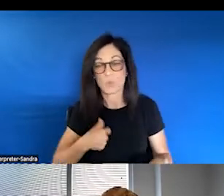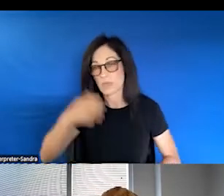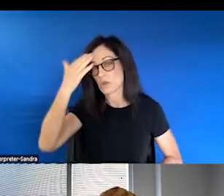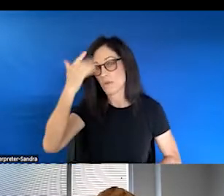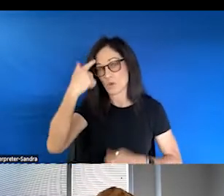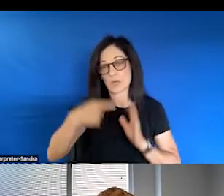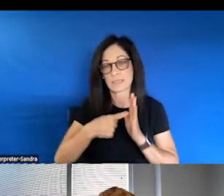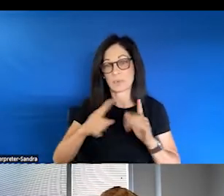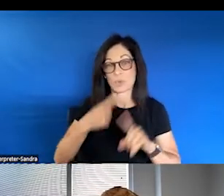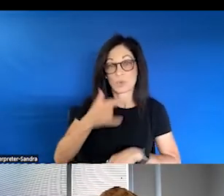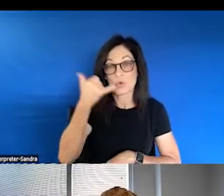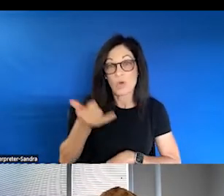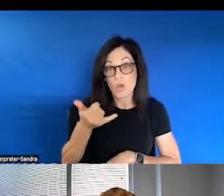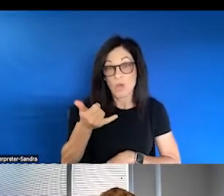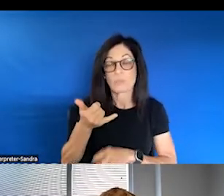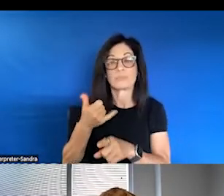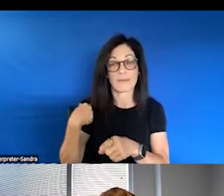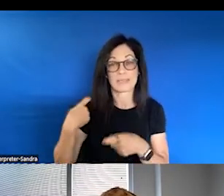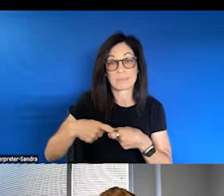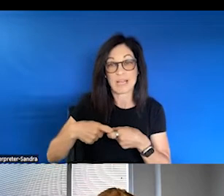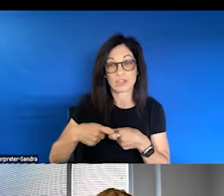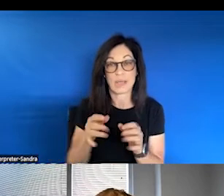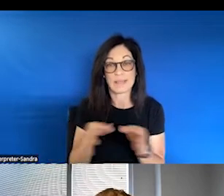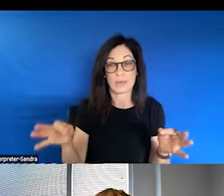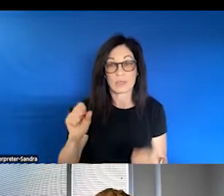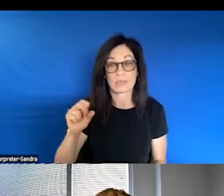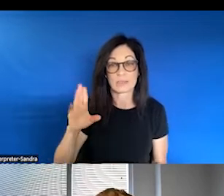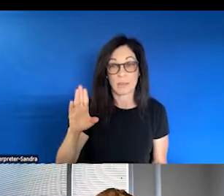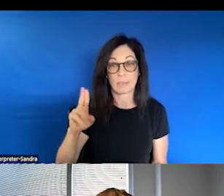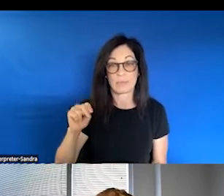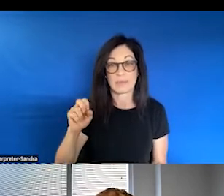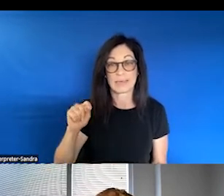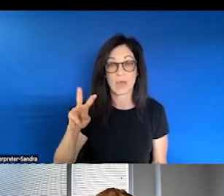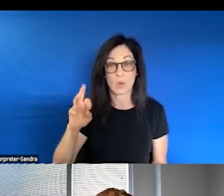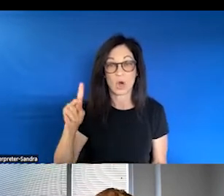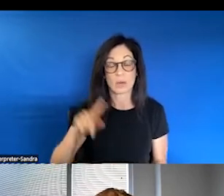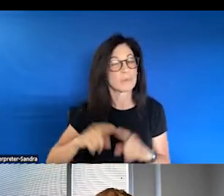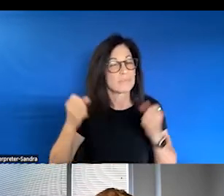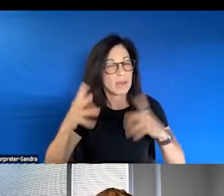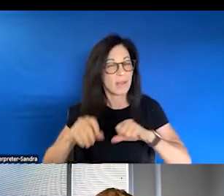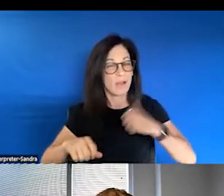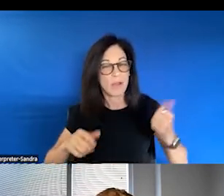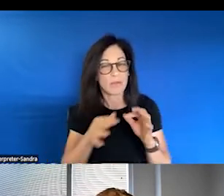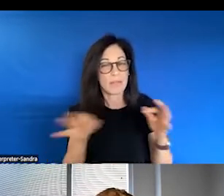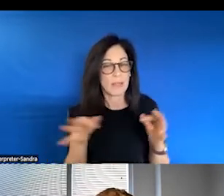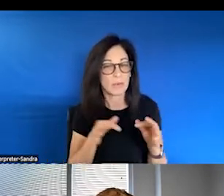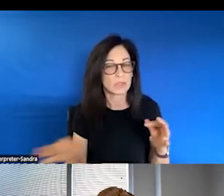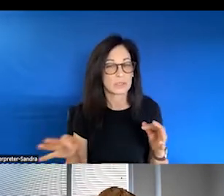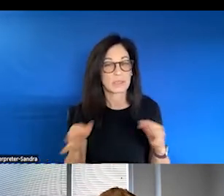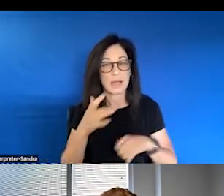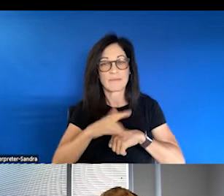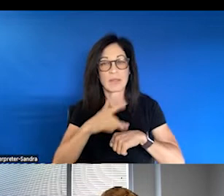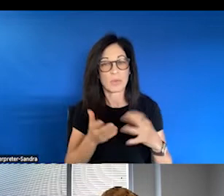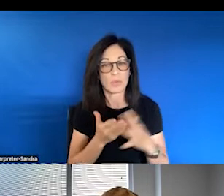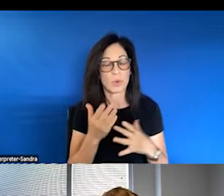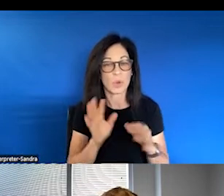example, when you call, there's a Spanish language subnetwork, but there are many other languages that are available through an